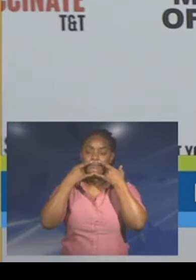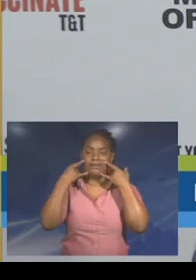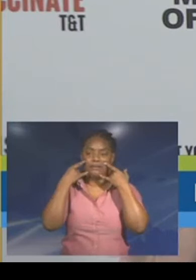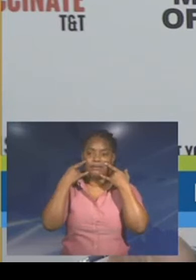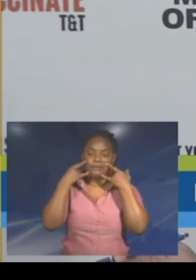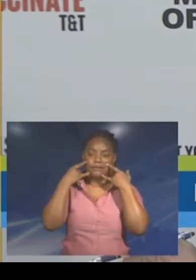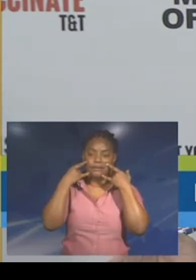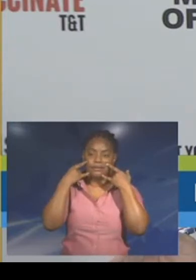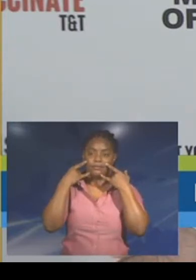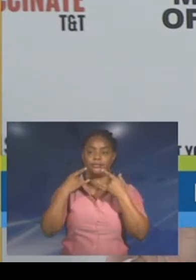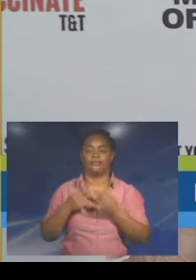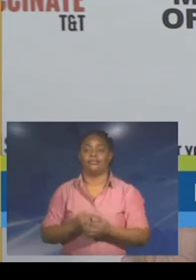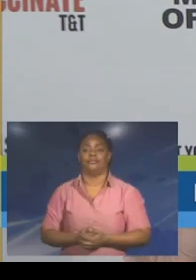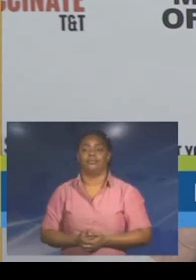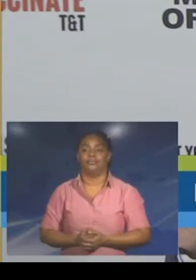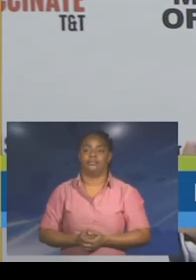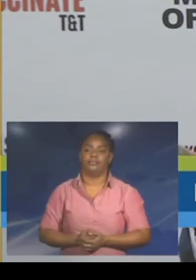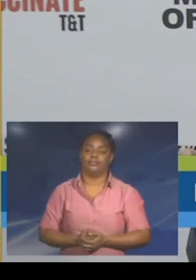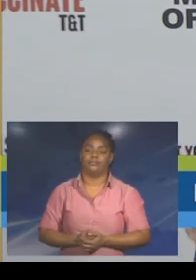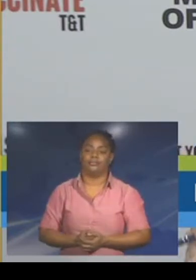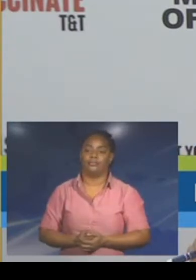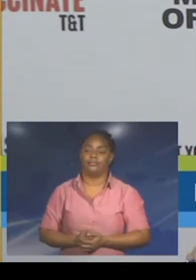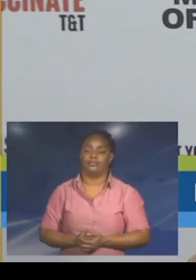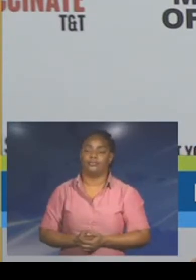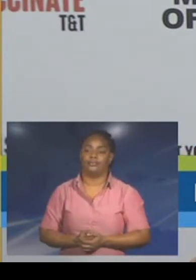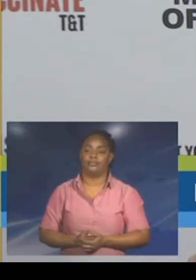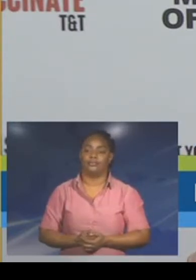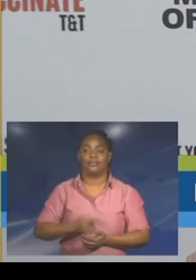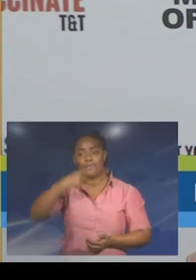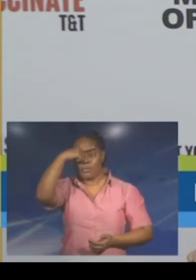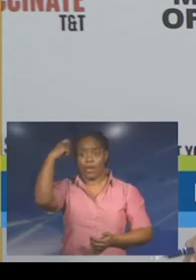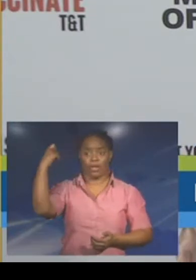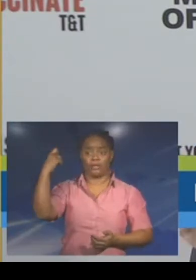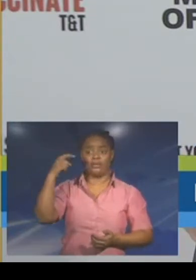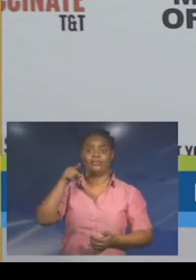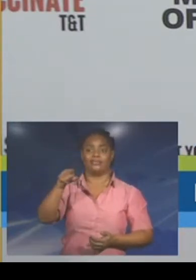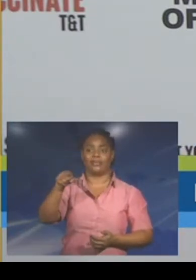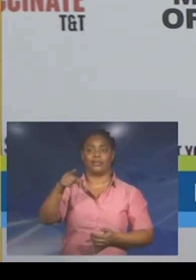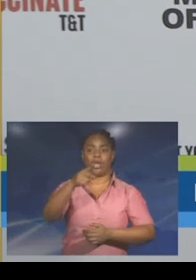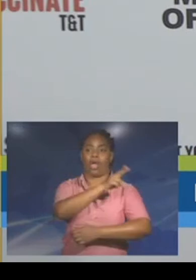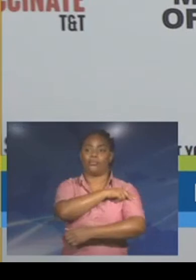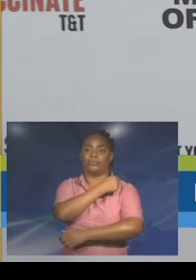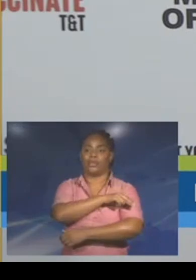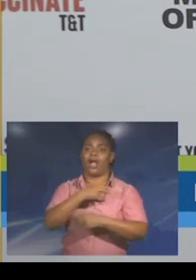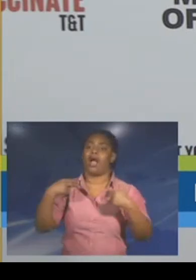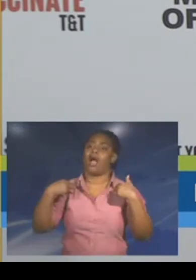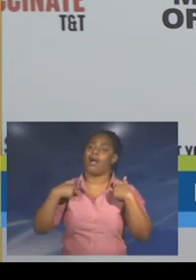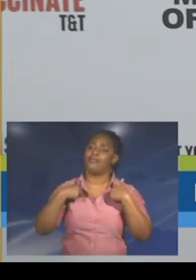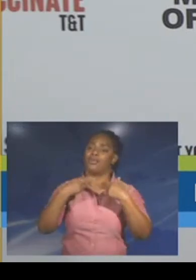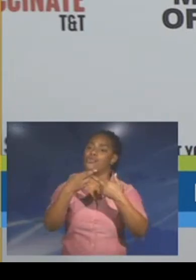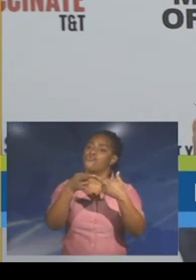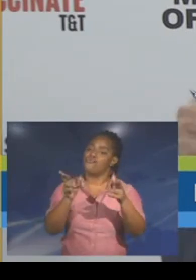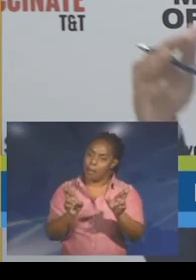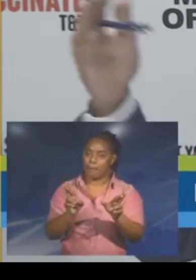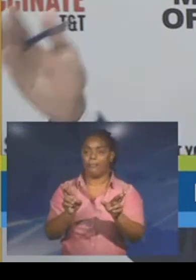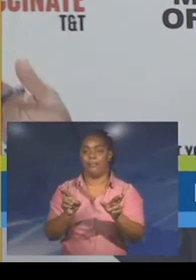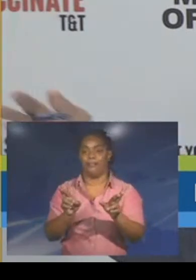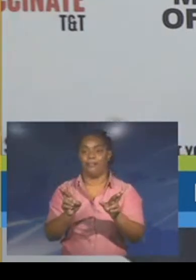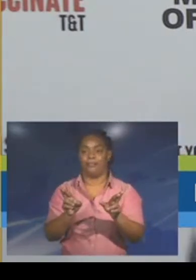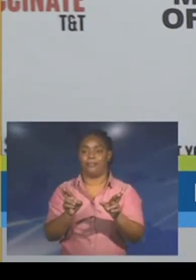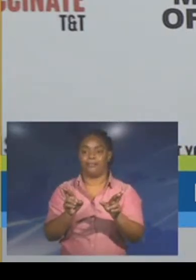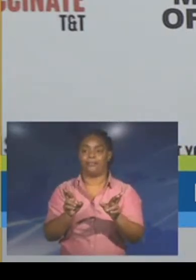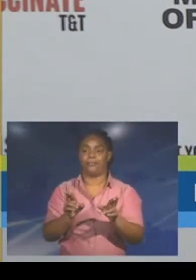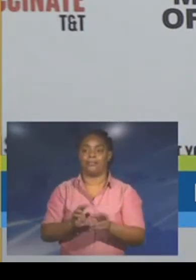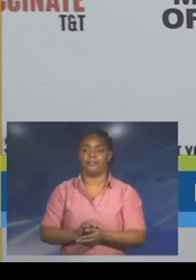has more than enough capacity at this point in time to cope with that. And that is why we did not make it